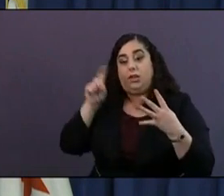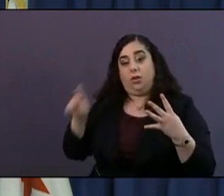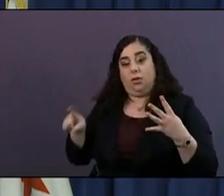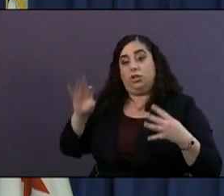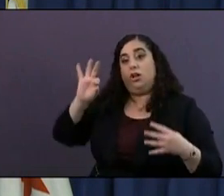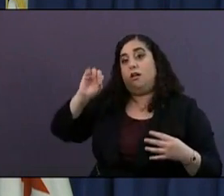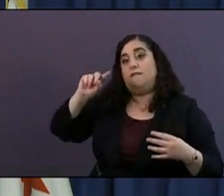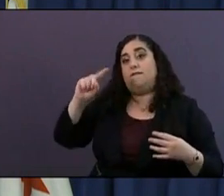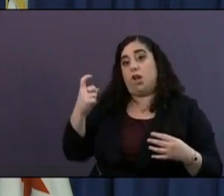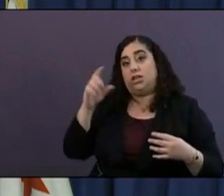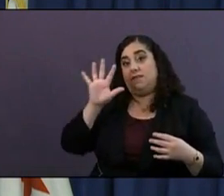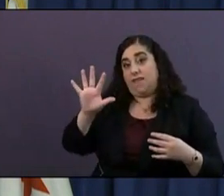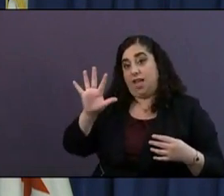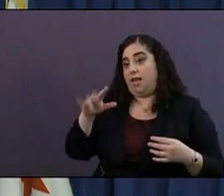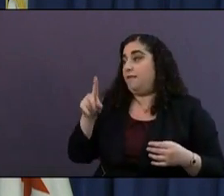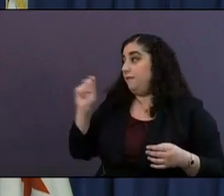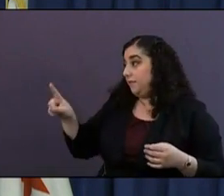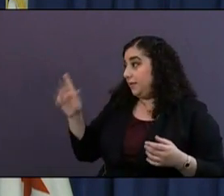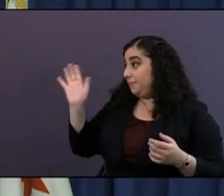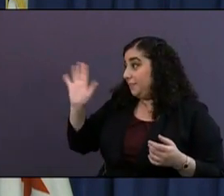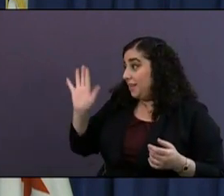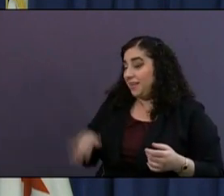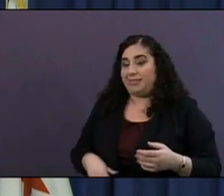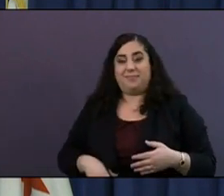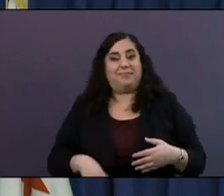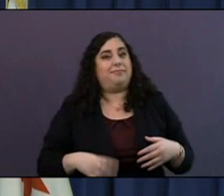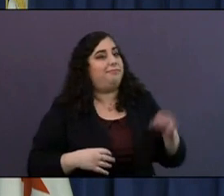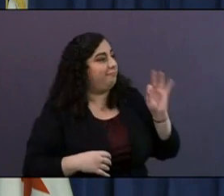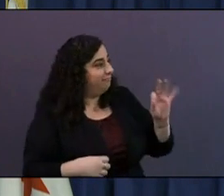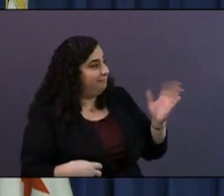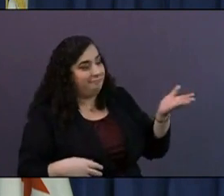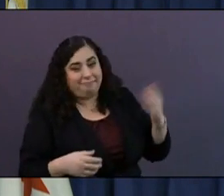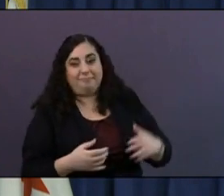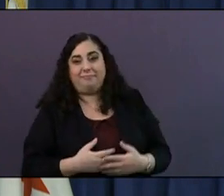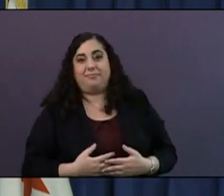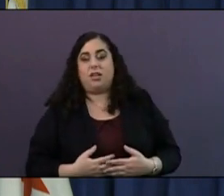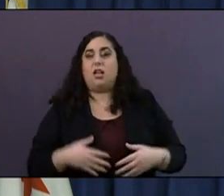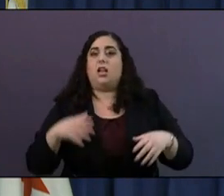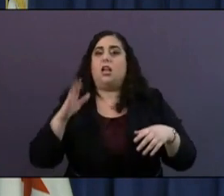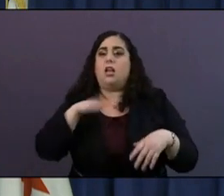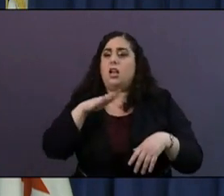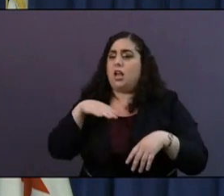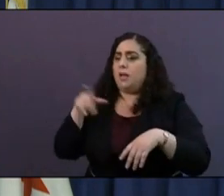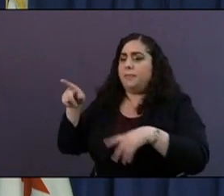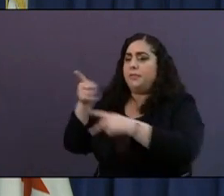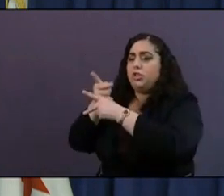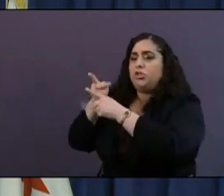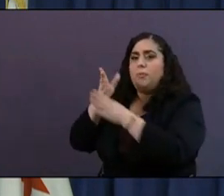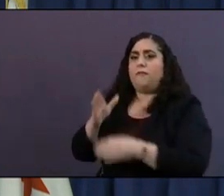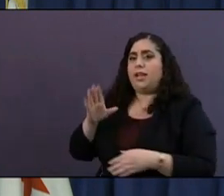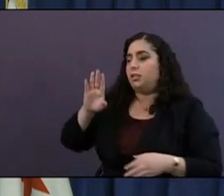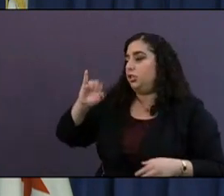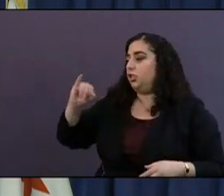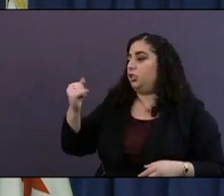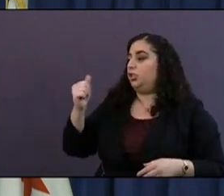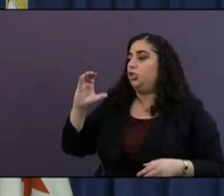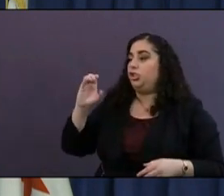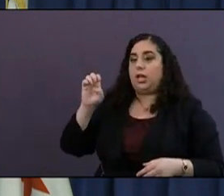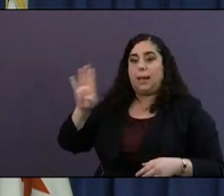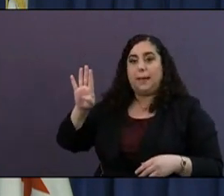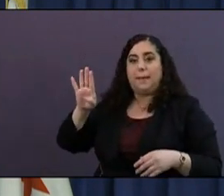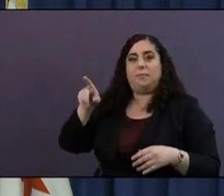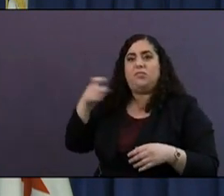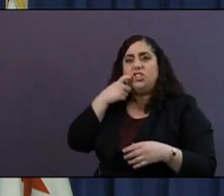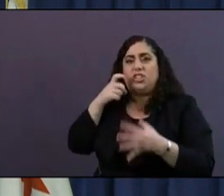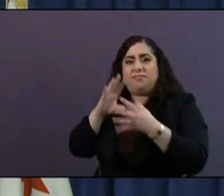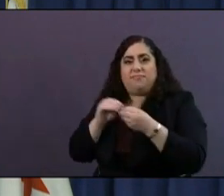Hello, Mayor. I'm actually wondering if Supervisor Jacob could potentially elaborate on some of those key requests for the accelerated plan that will be